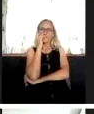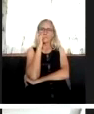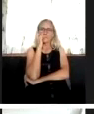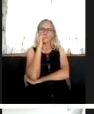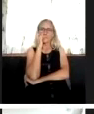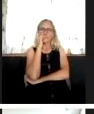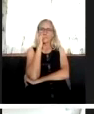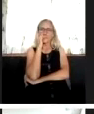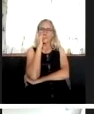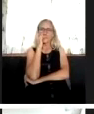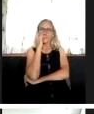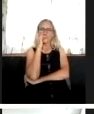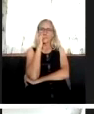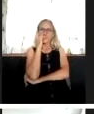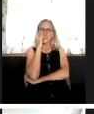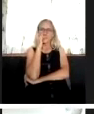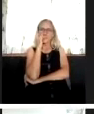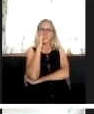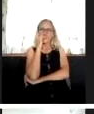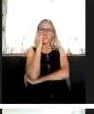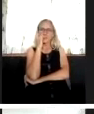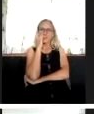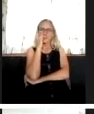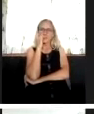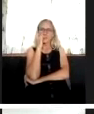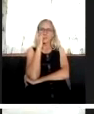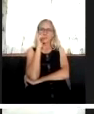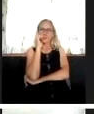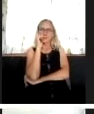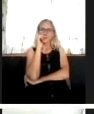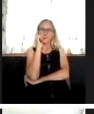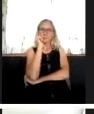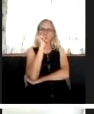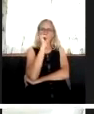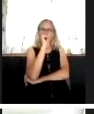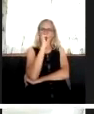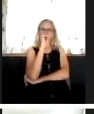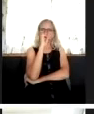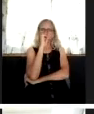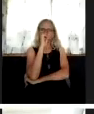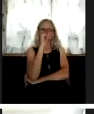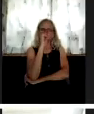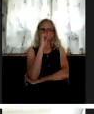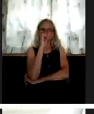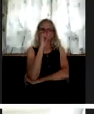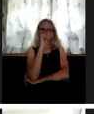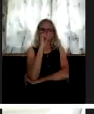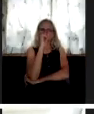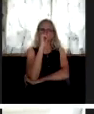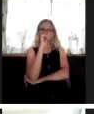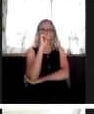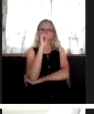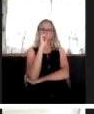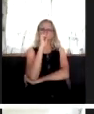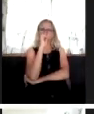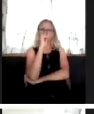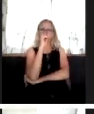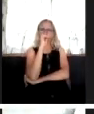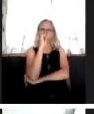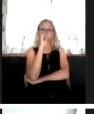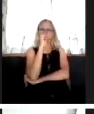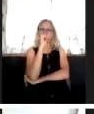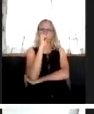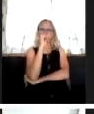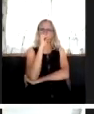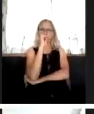because they know in their heart that is not what they are supposed to be doing, but they are forced to